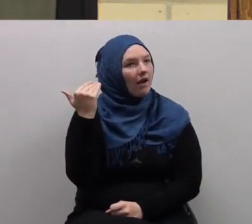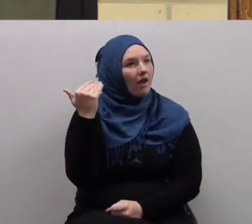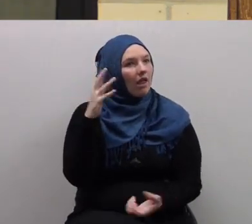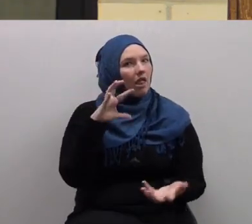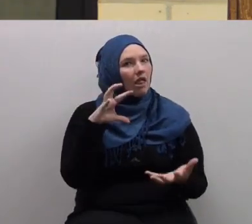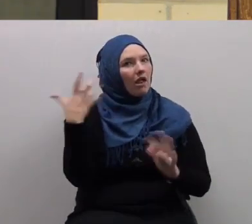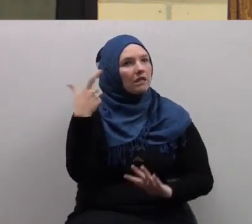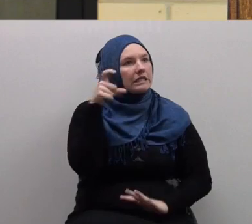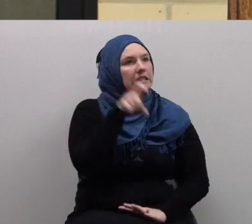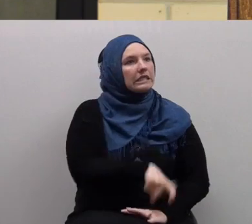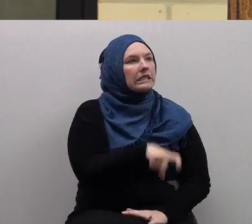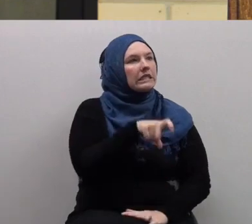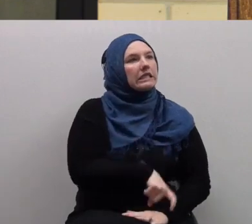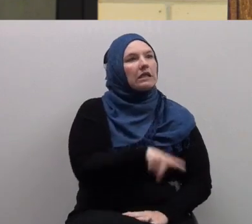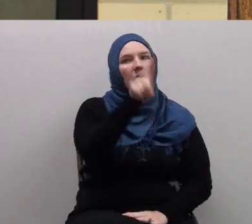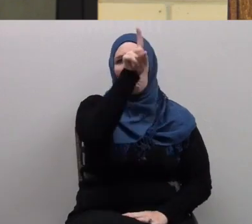crisis.